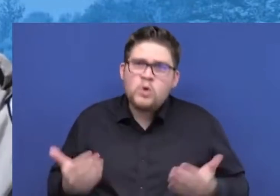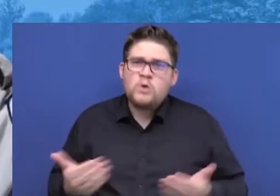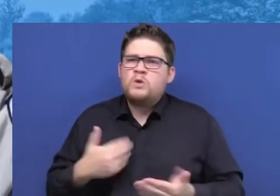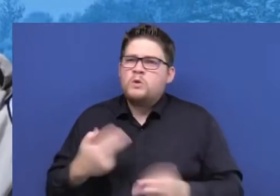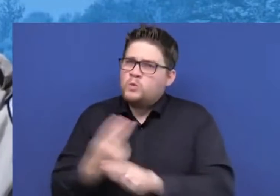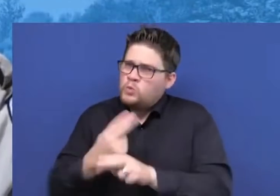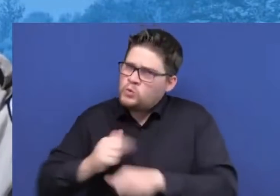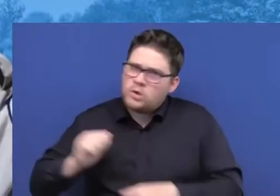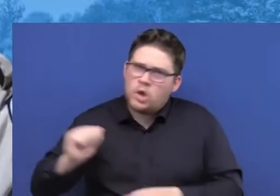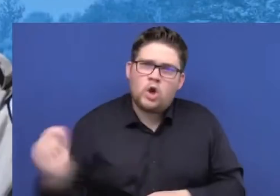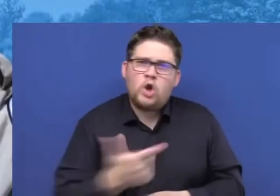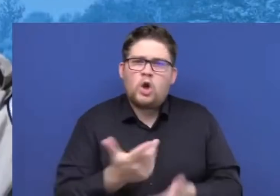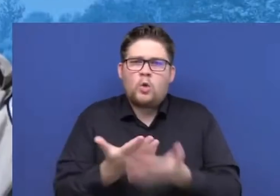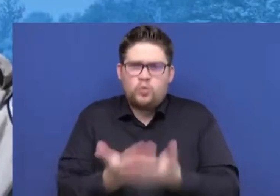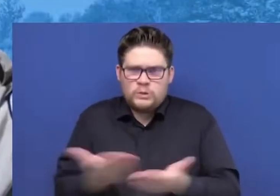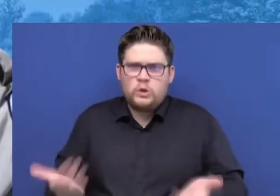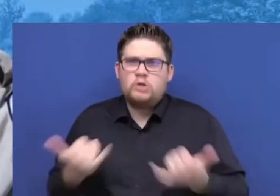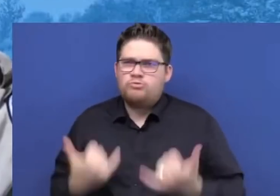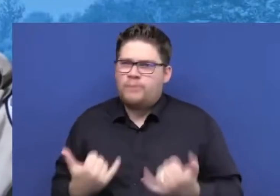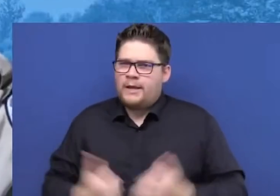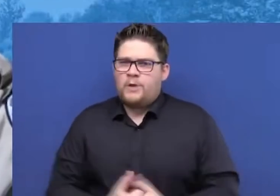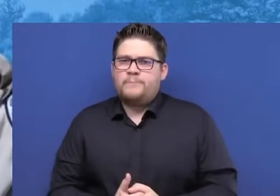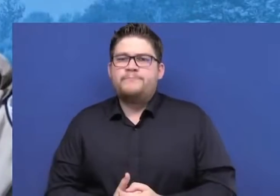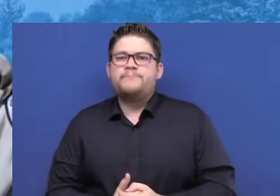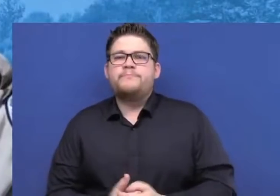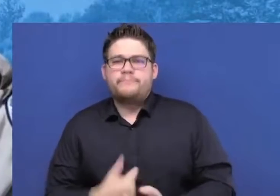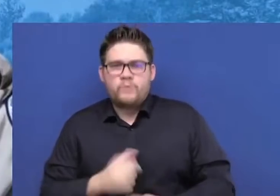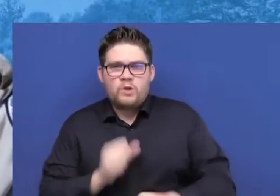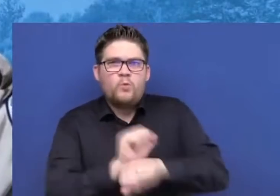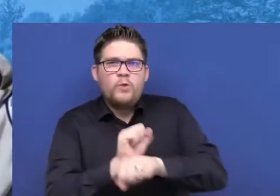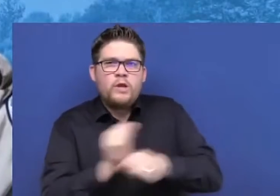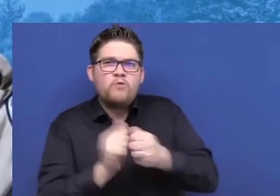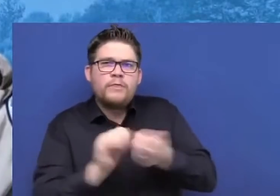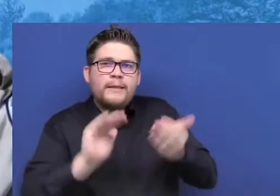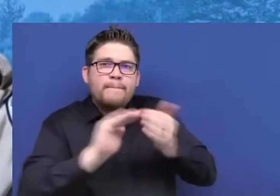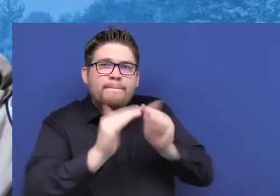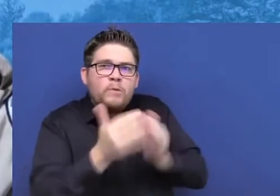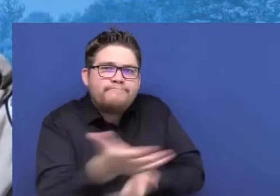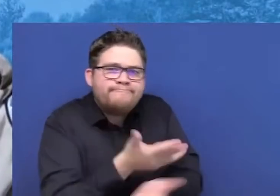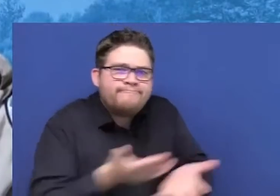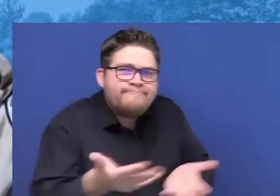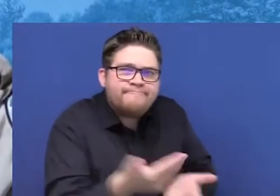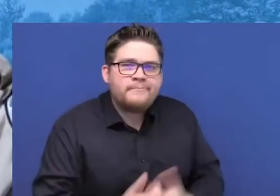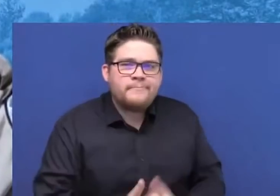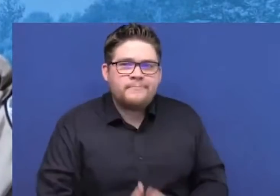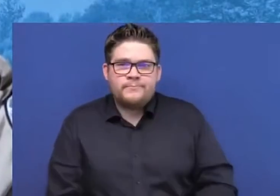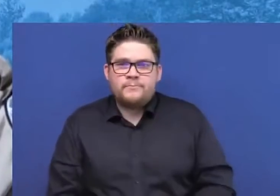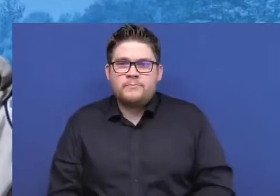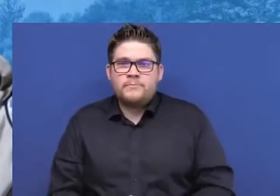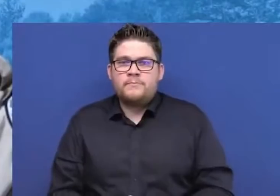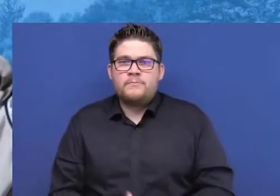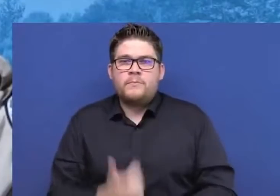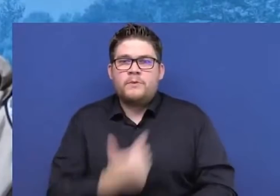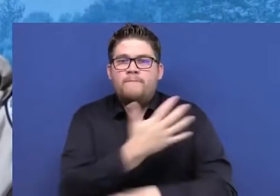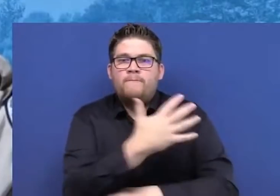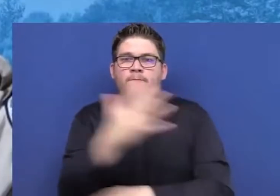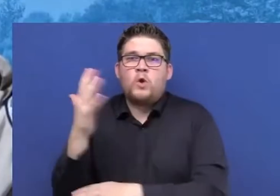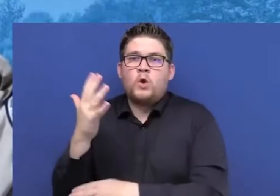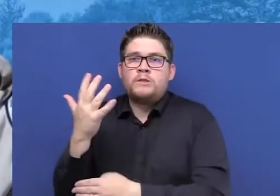up a significant amount. So the big companies and the small contractors in the province to help us out.